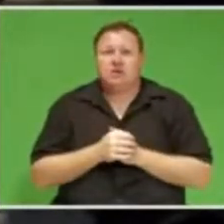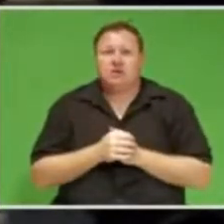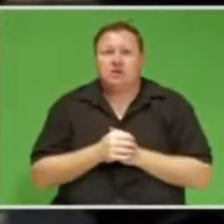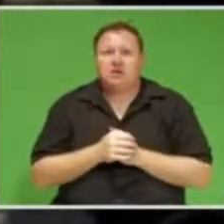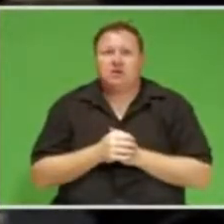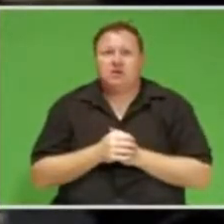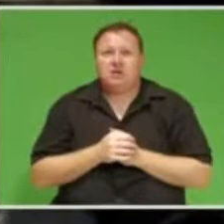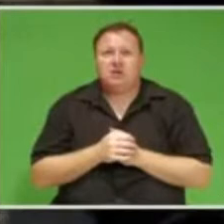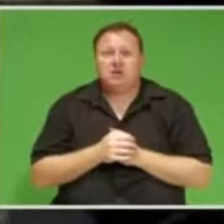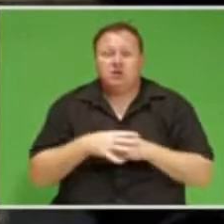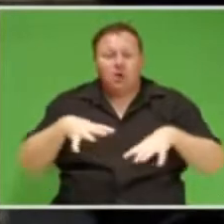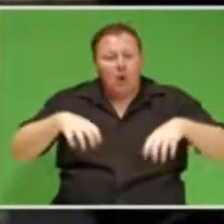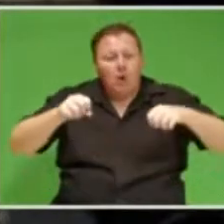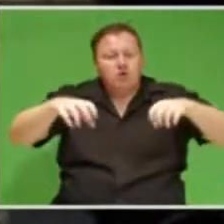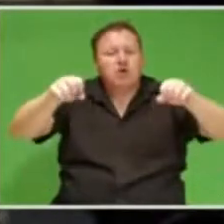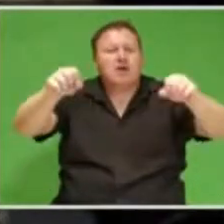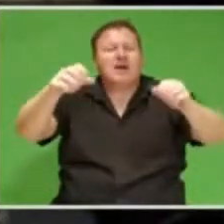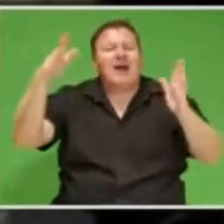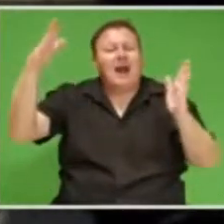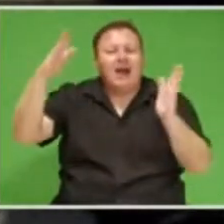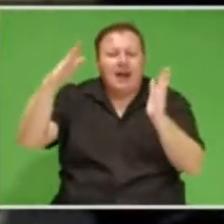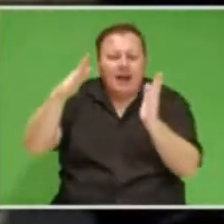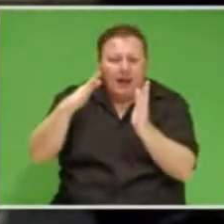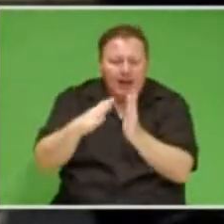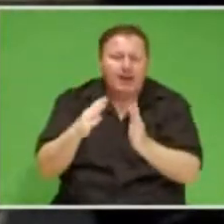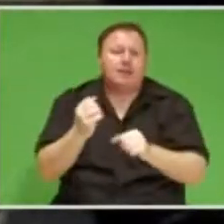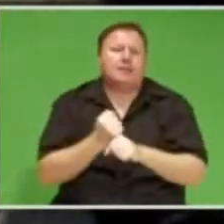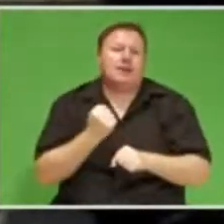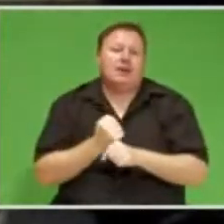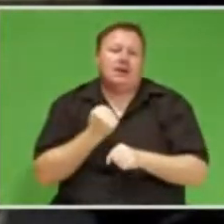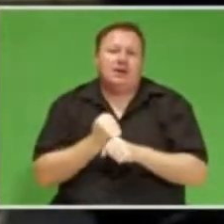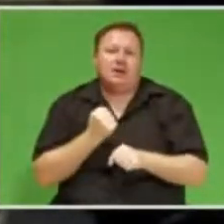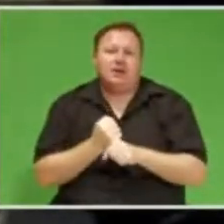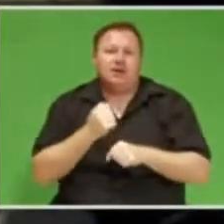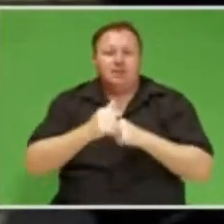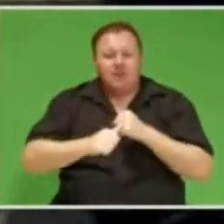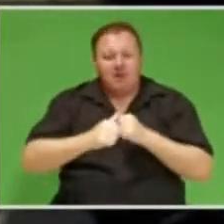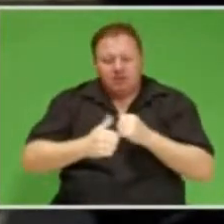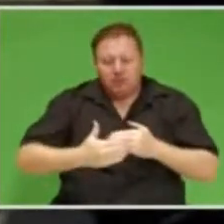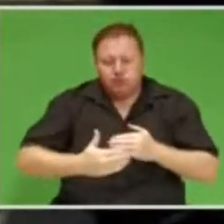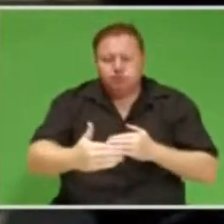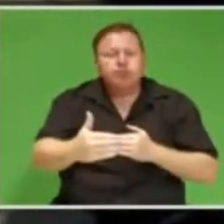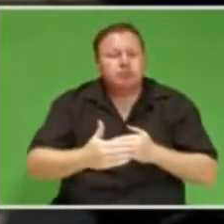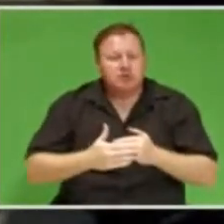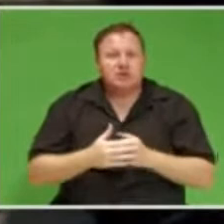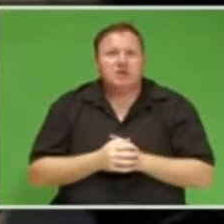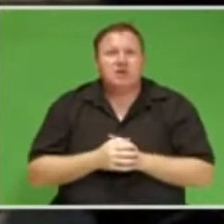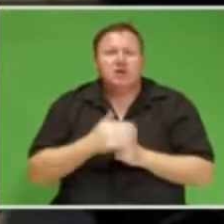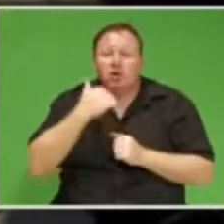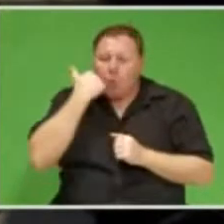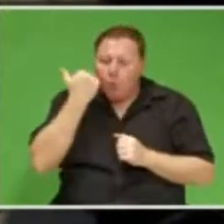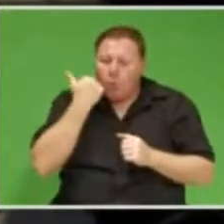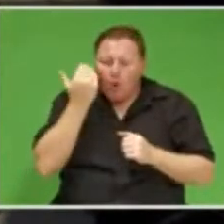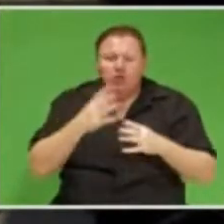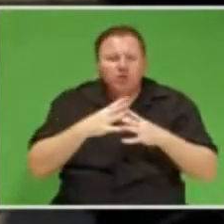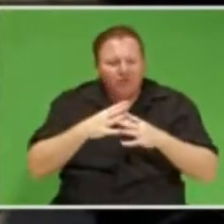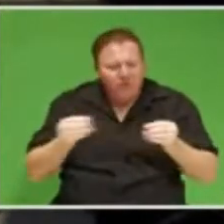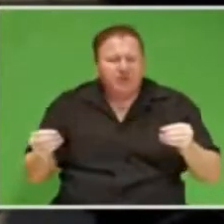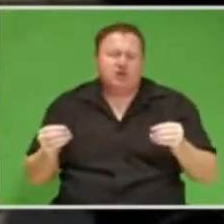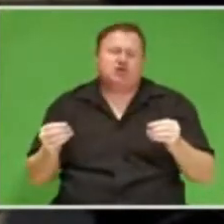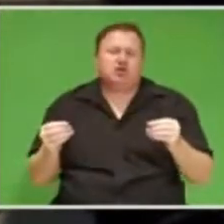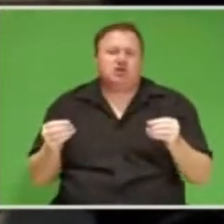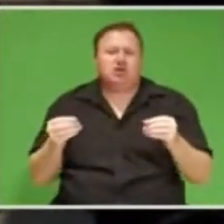the severity of load shedding in the coming months and ultimately to end load shedding altogether.